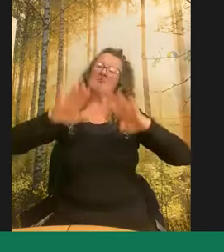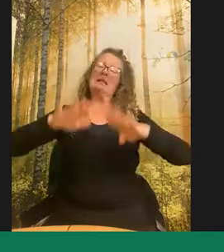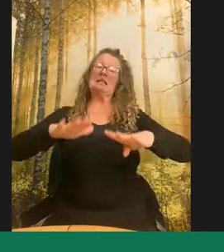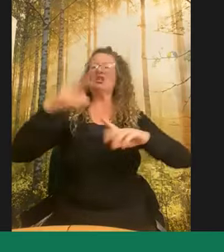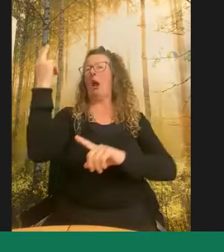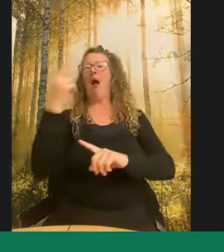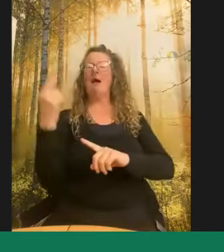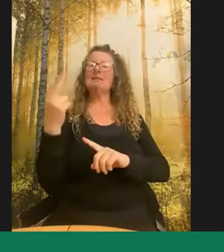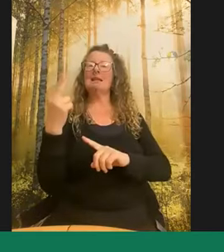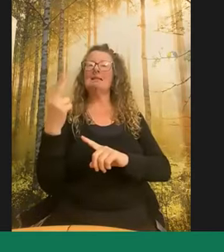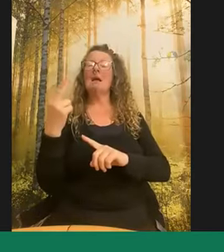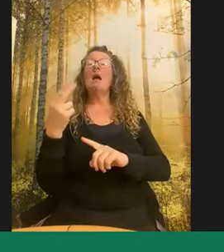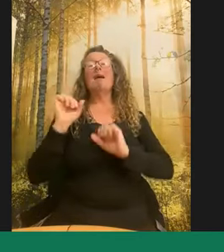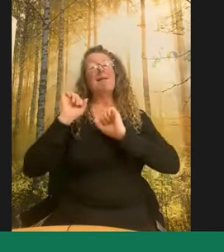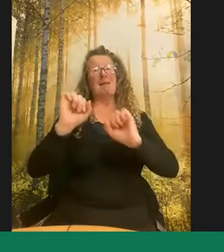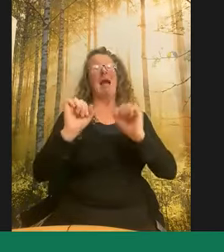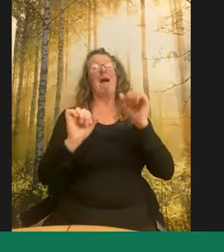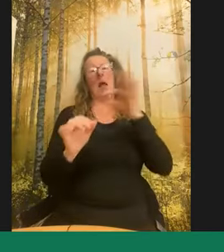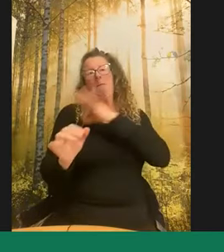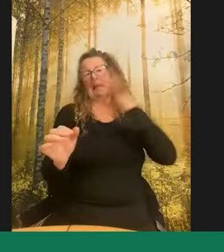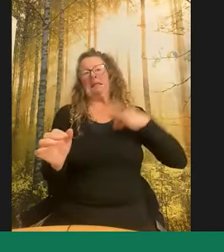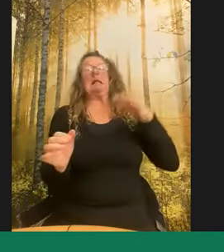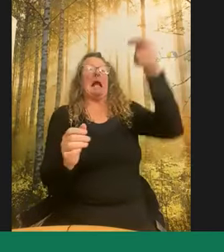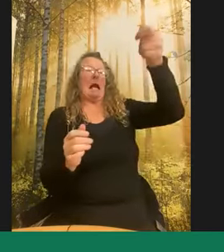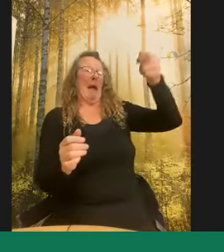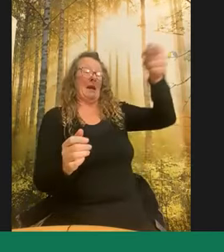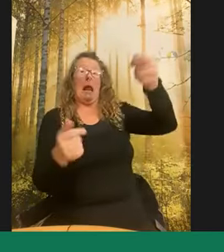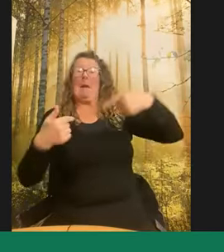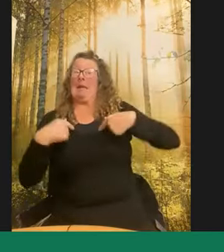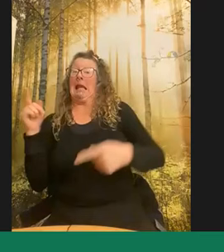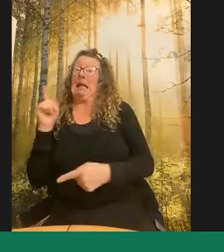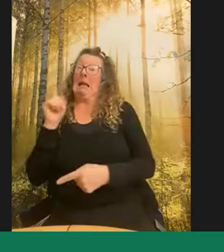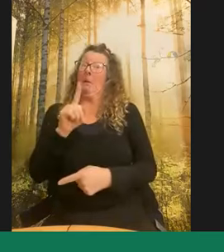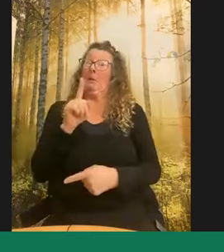with his medicine cabinet, for me to come and make just a tiny meme of it and